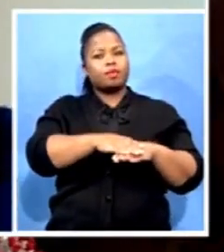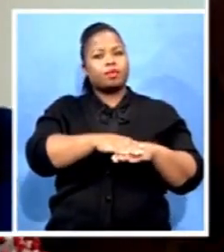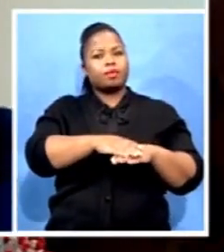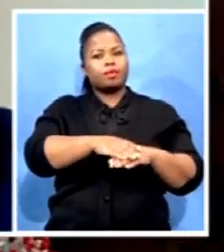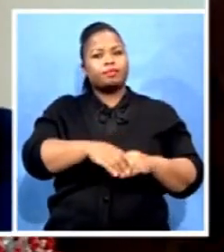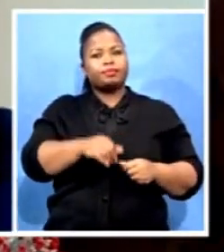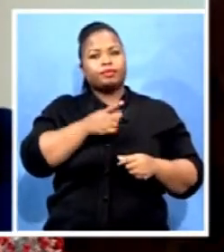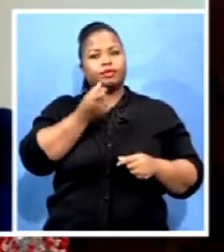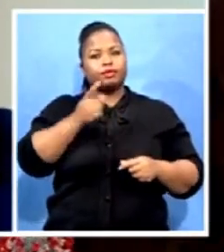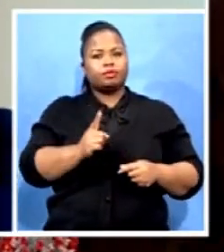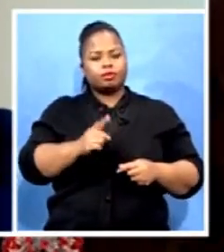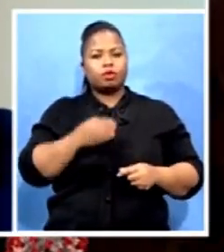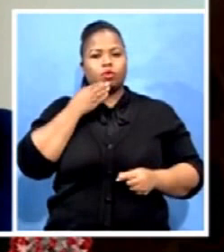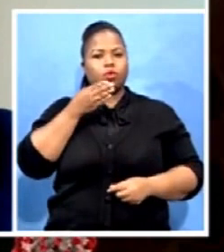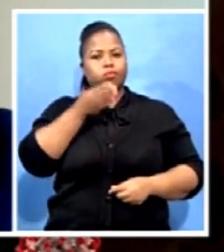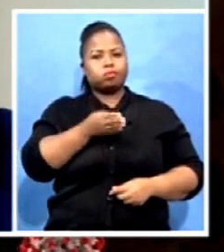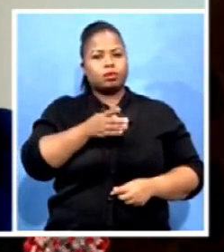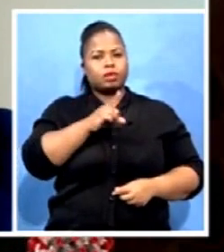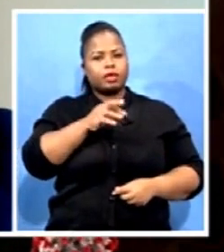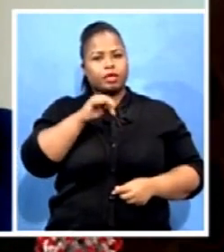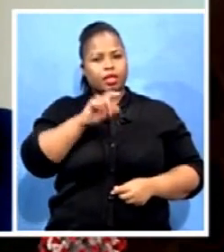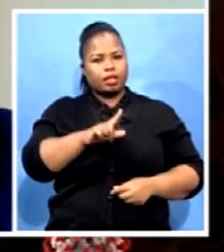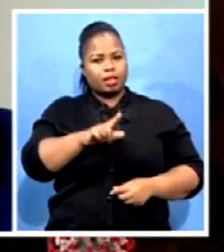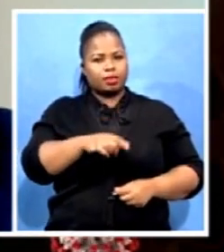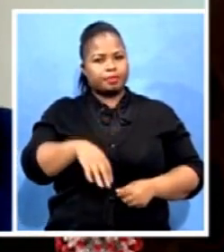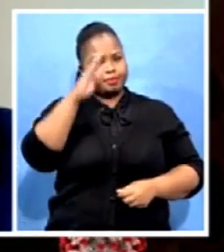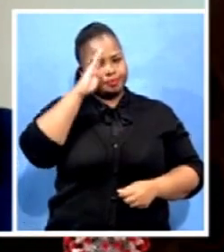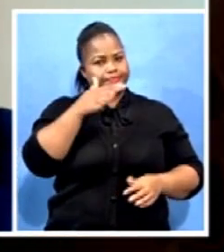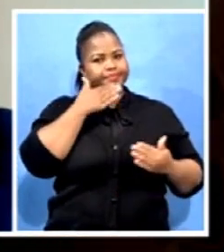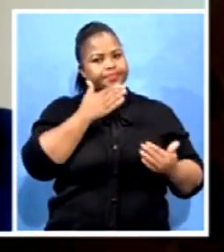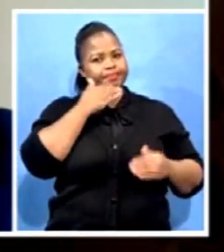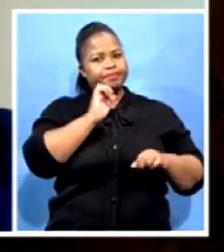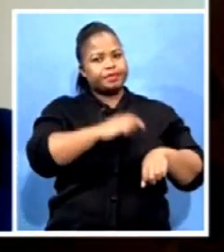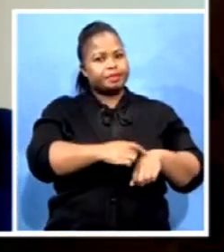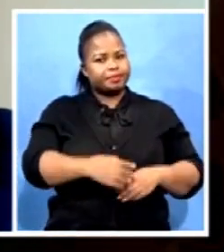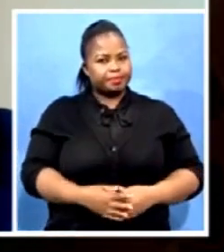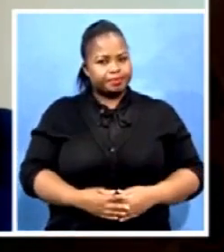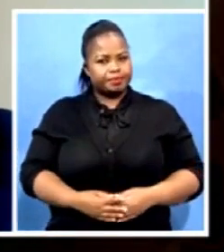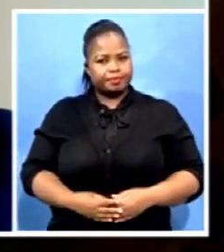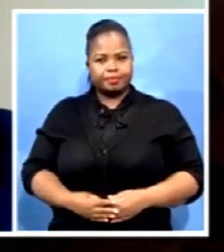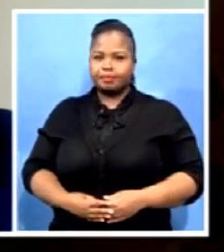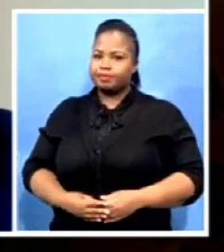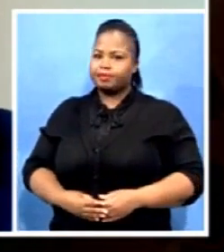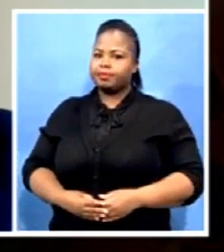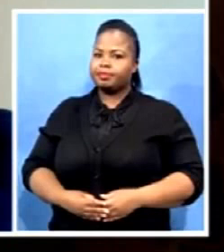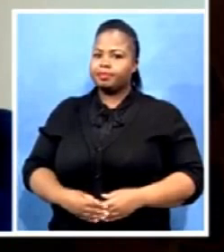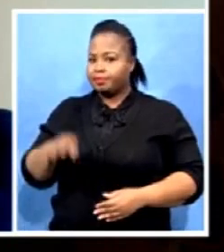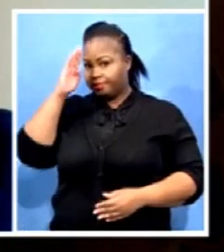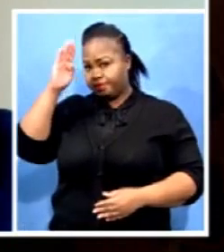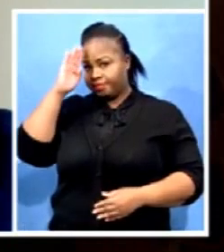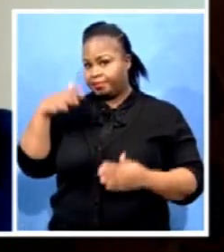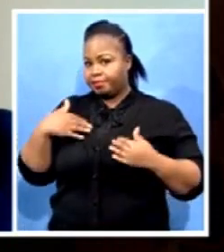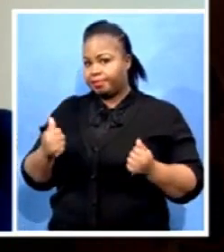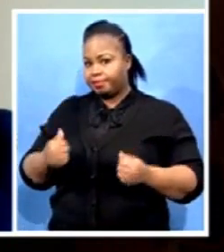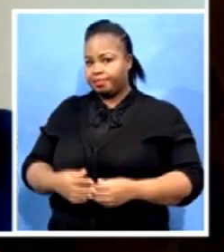Daniel Mathibedi. Sir, thank you very much indeed for your time. Hi, how's it, great? How are you doing? I am better than